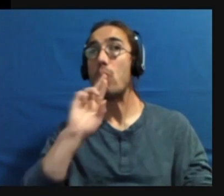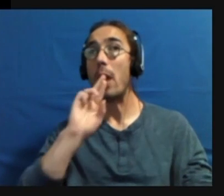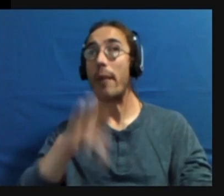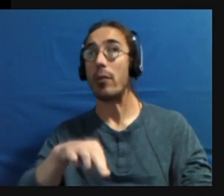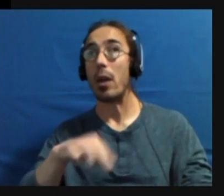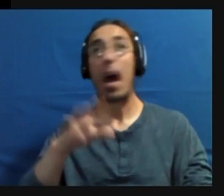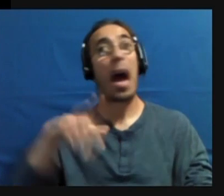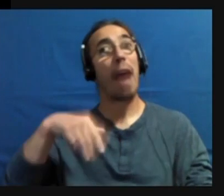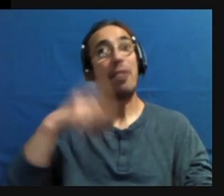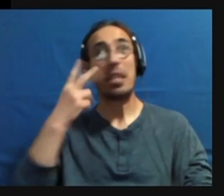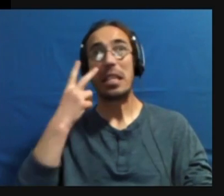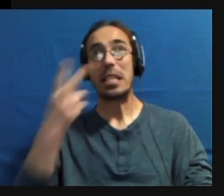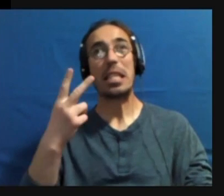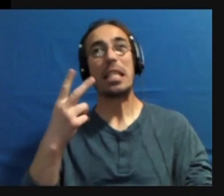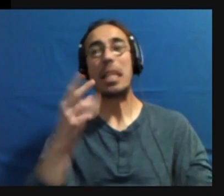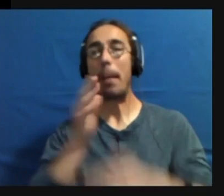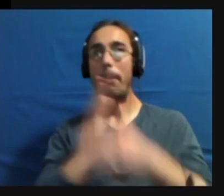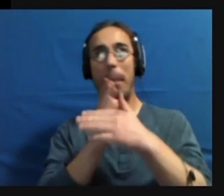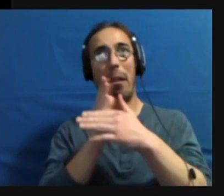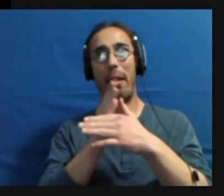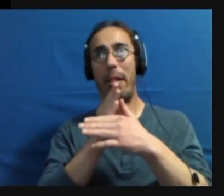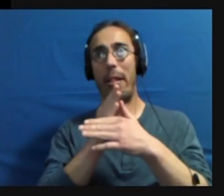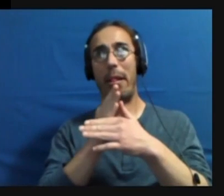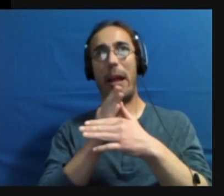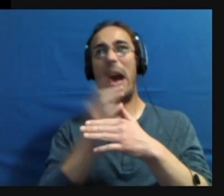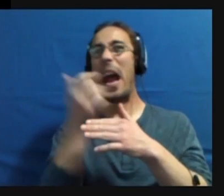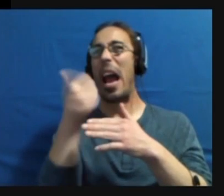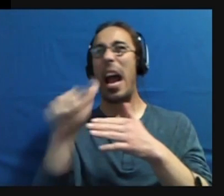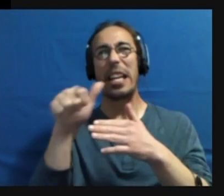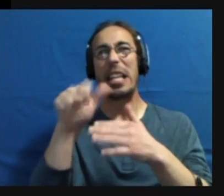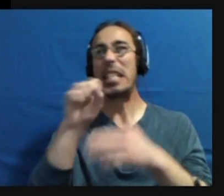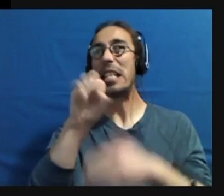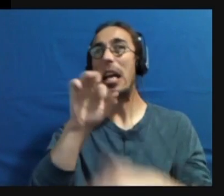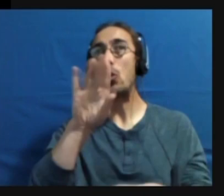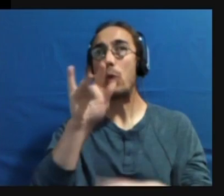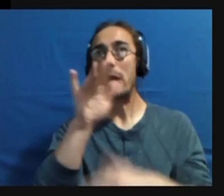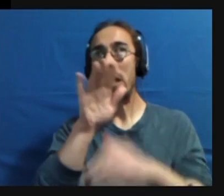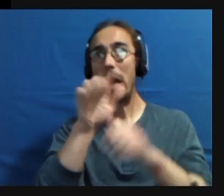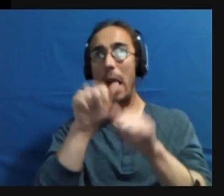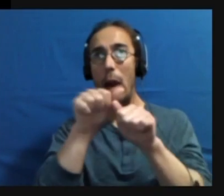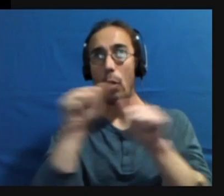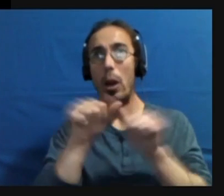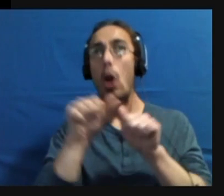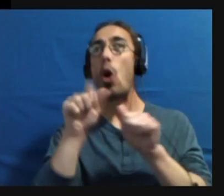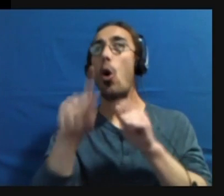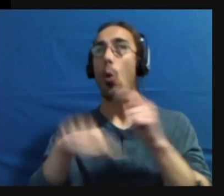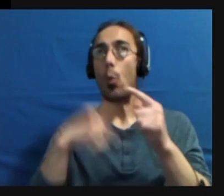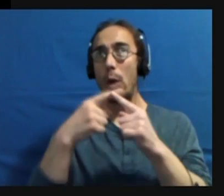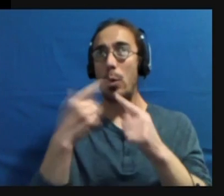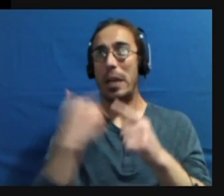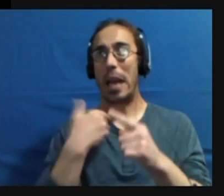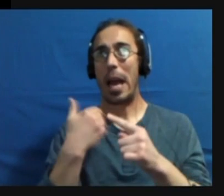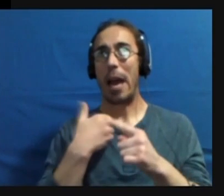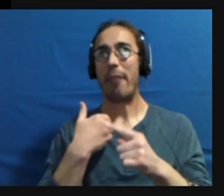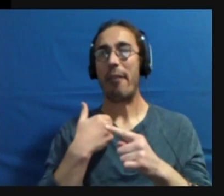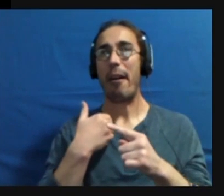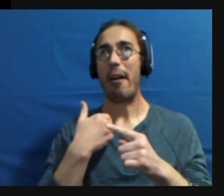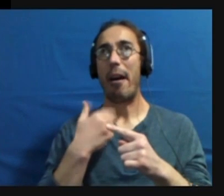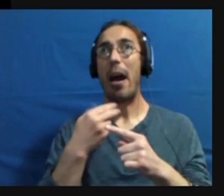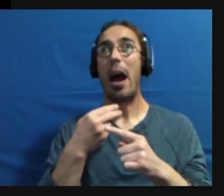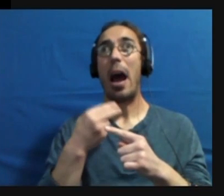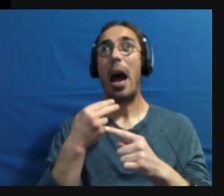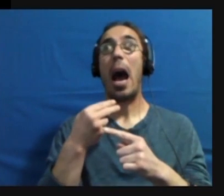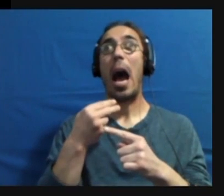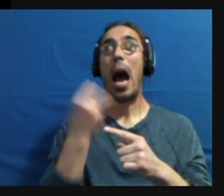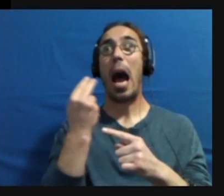is middle of the ground on any sensory area, especially when we have heightened states of emotion.